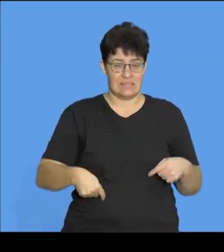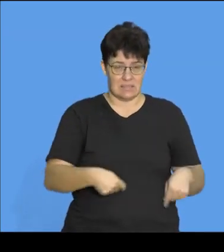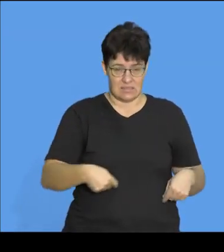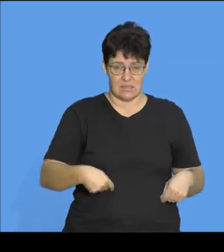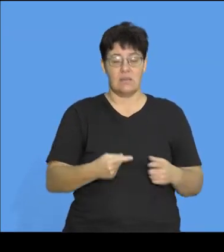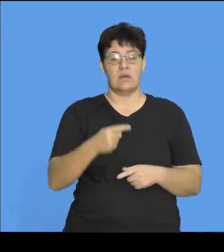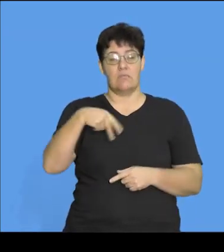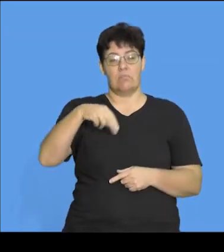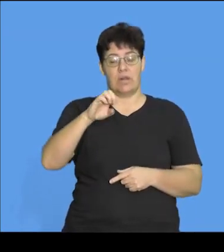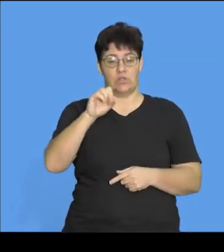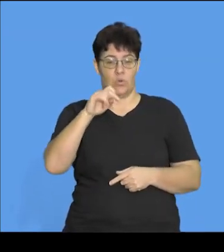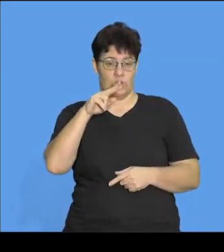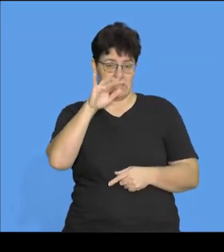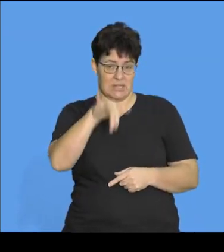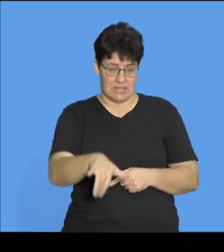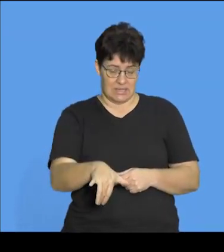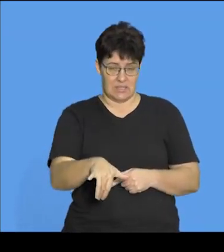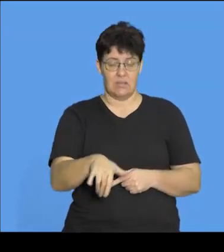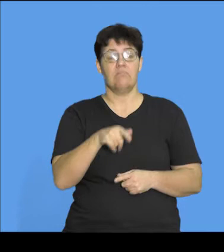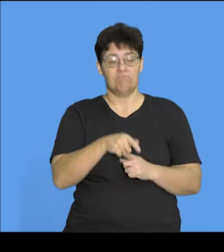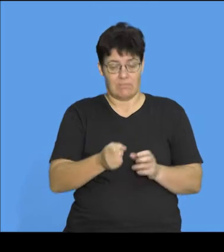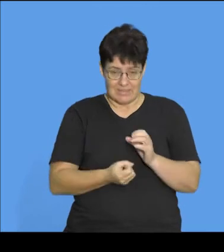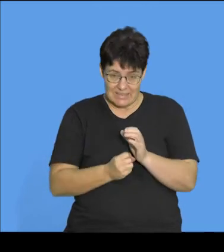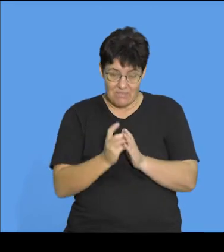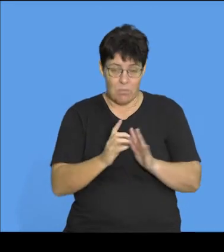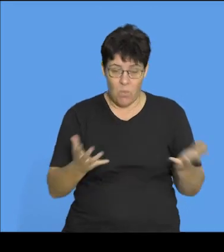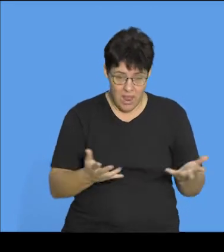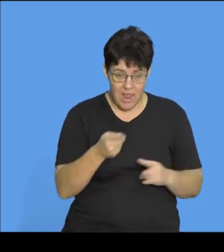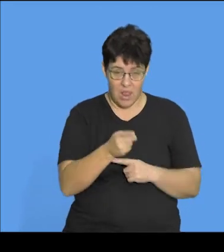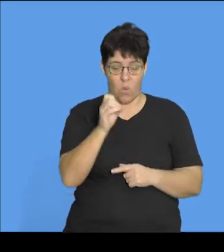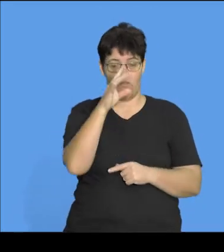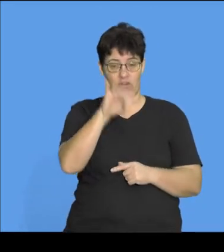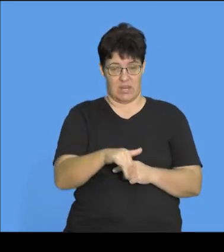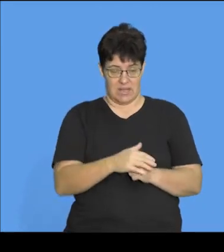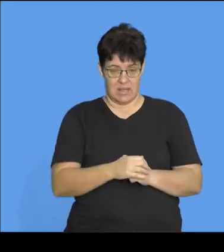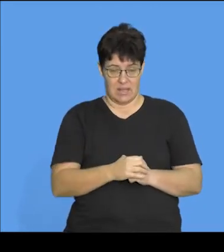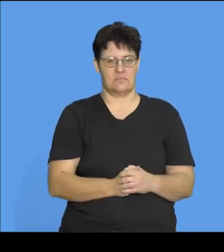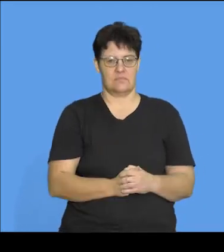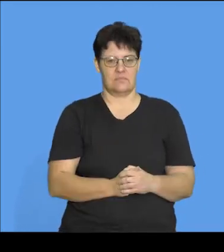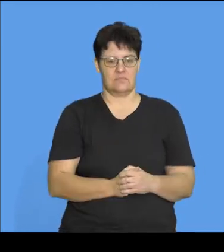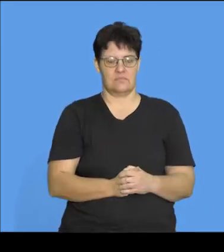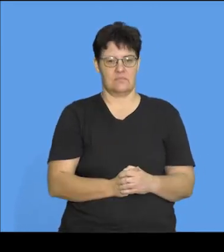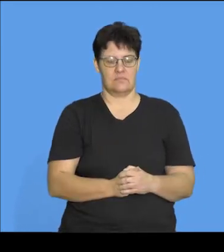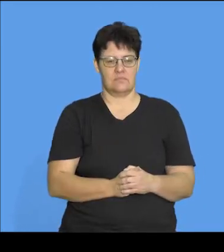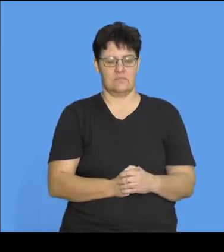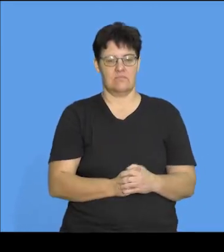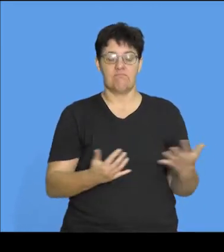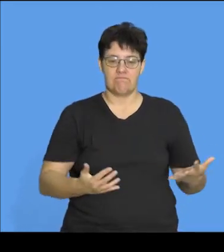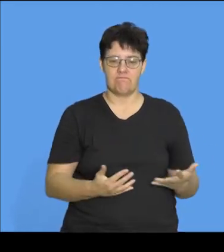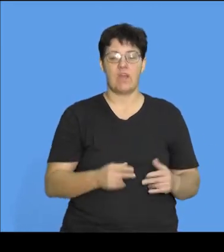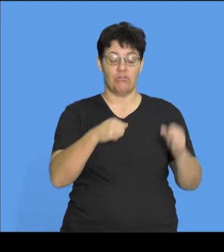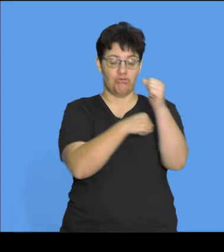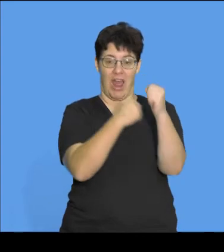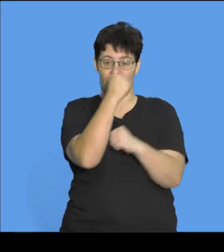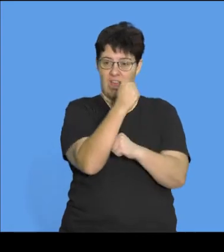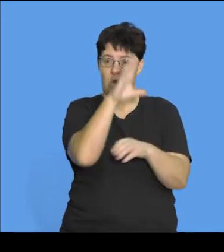regulating the development within the ovary and the uterine lining. Let's look at the structures